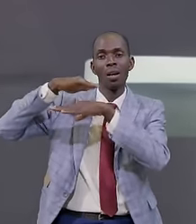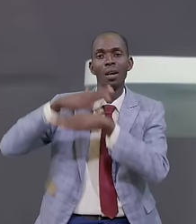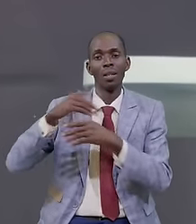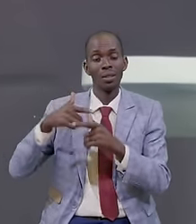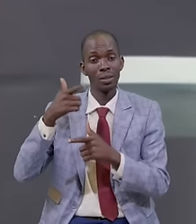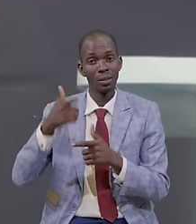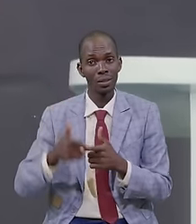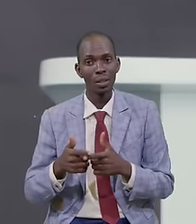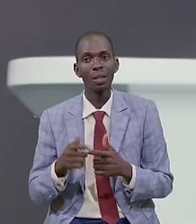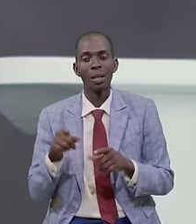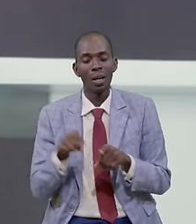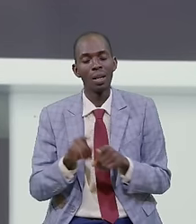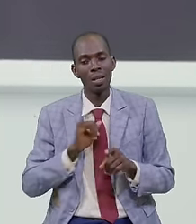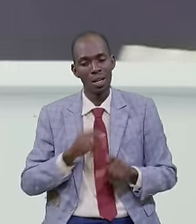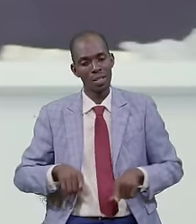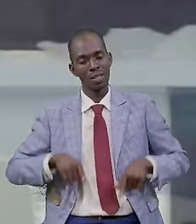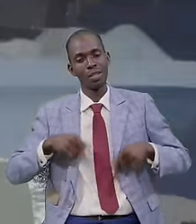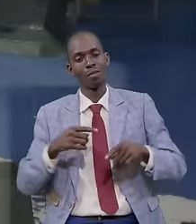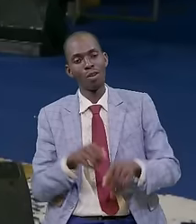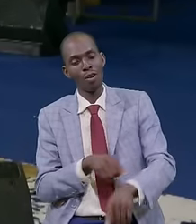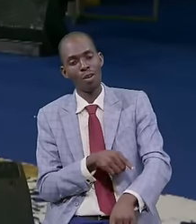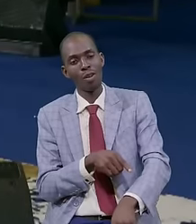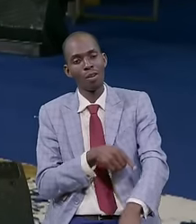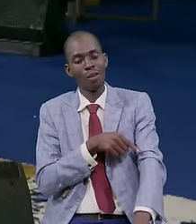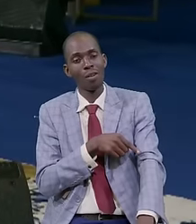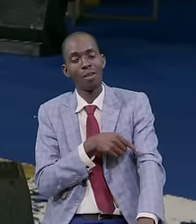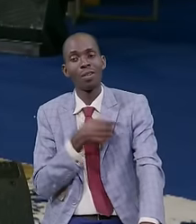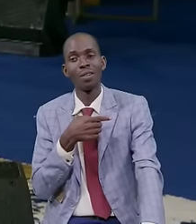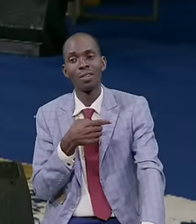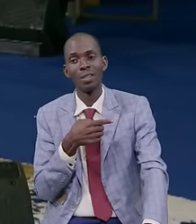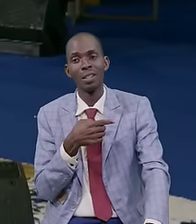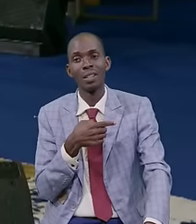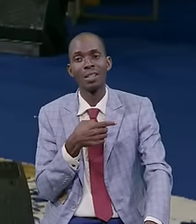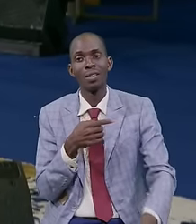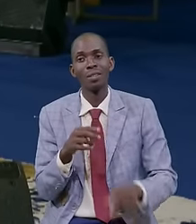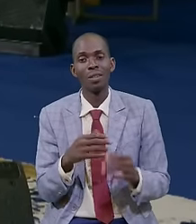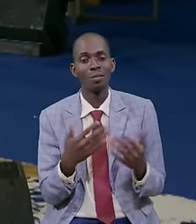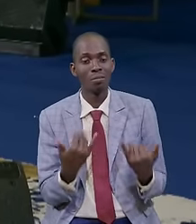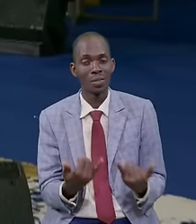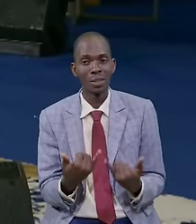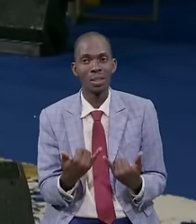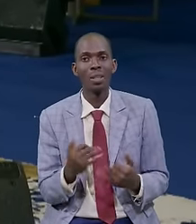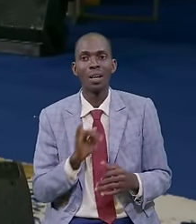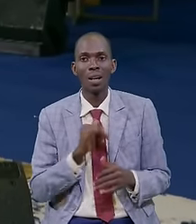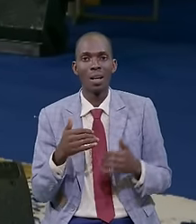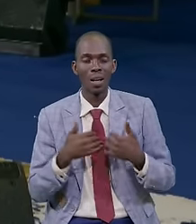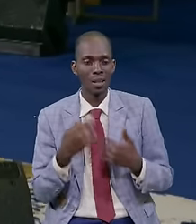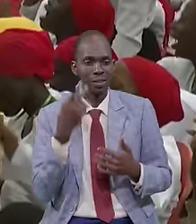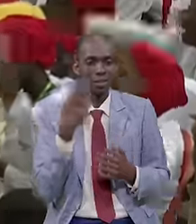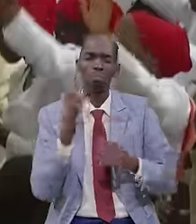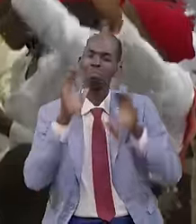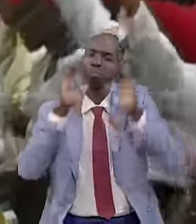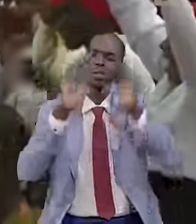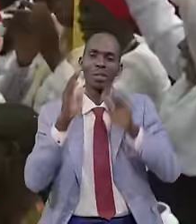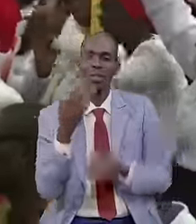time, as I live longer and longer and longer, already I see some marvelous things here today.